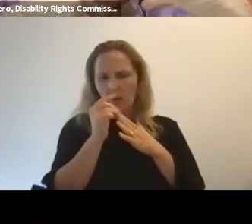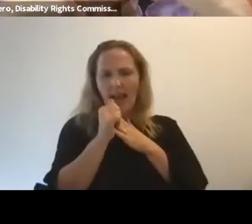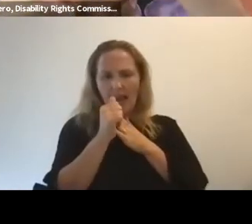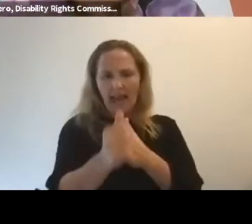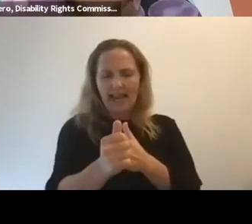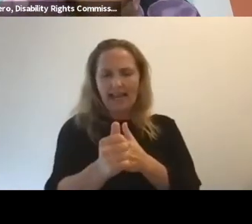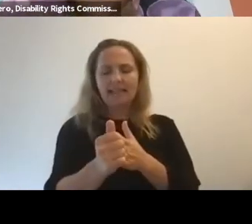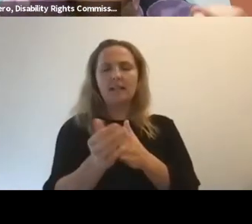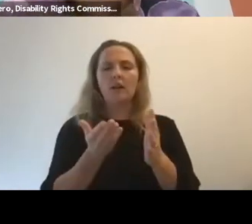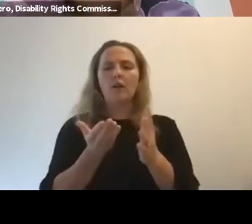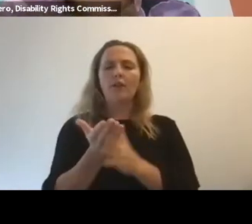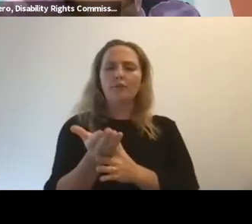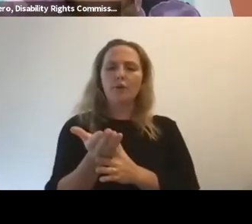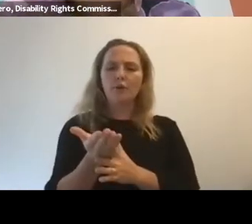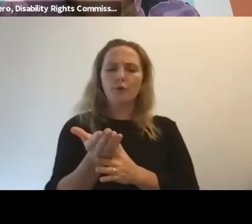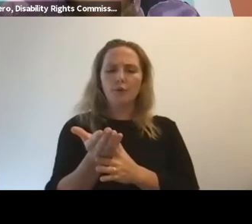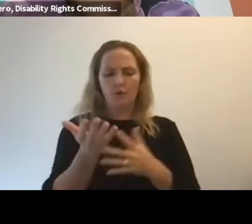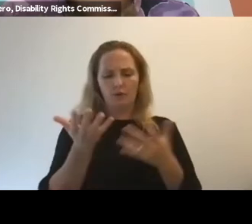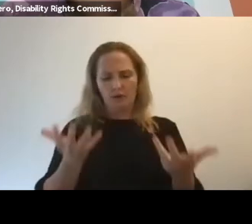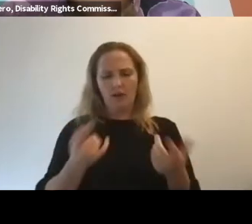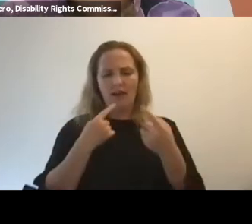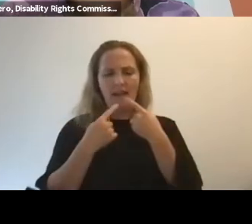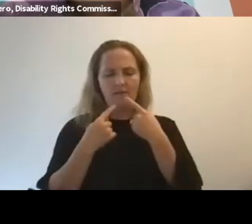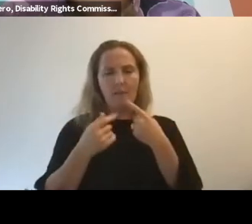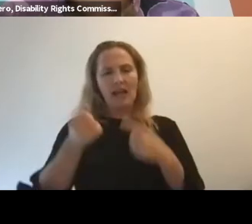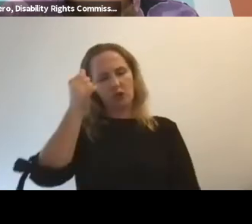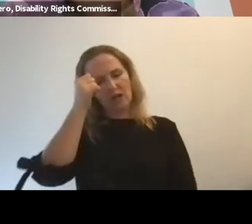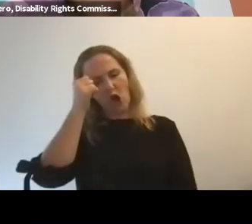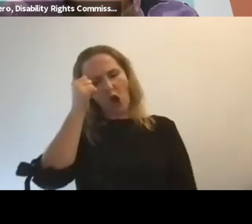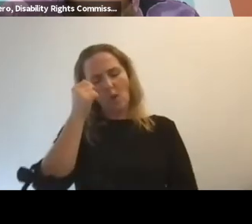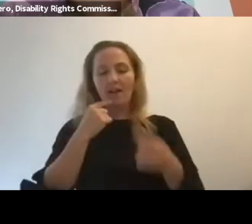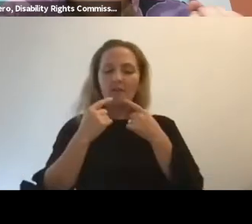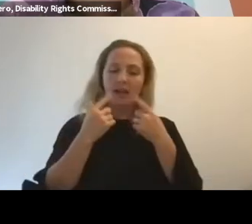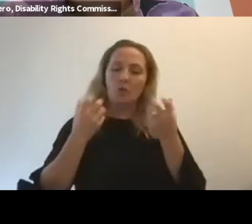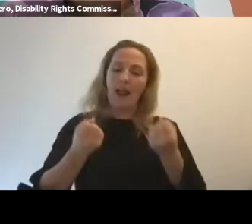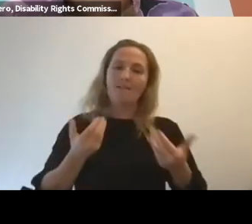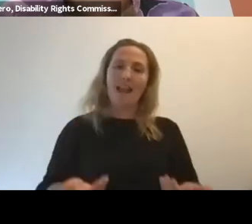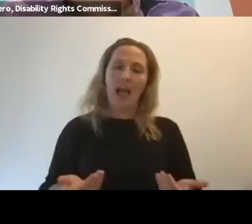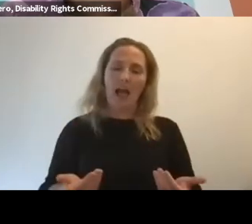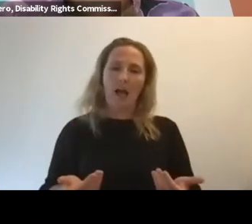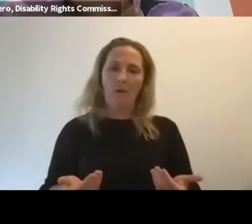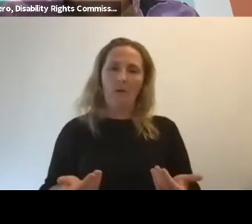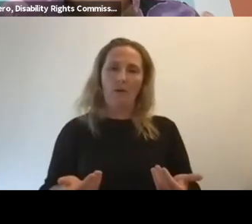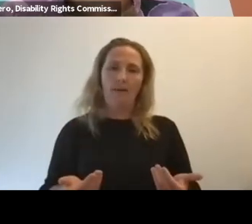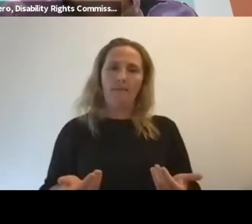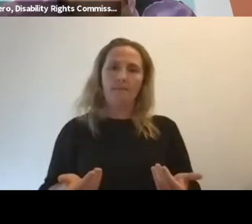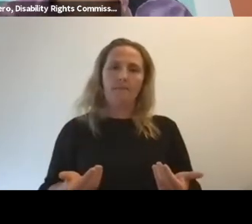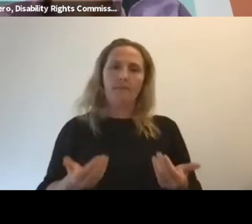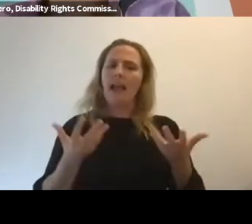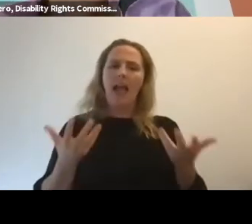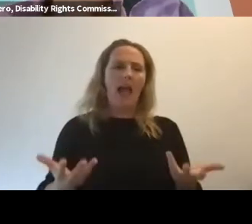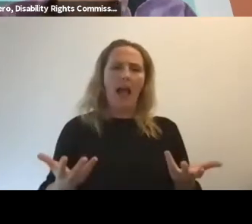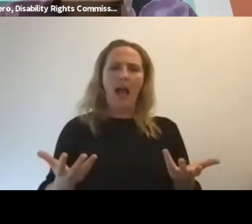the sense of, this is the information that we know and we understand now. And so how can we lead and pull